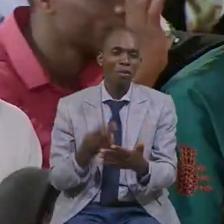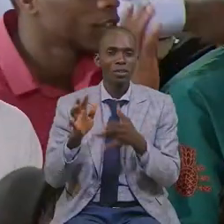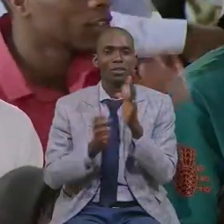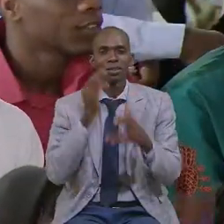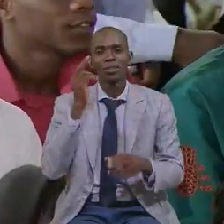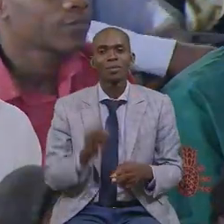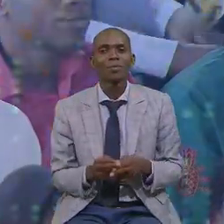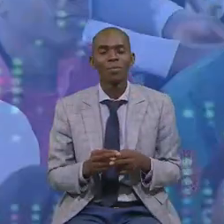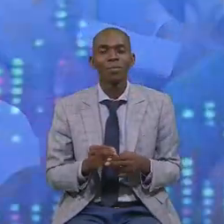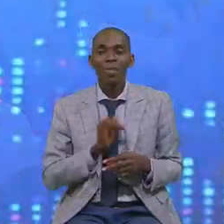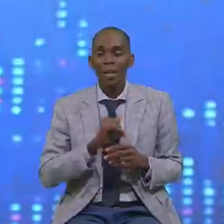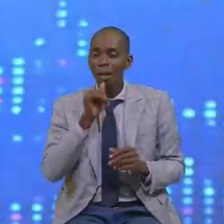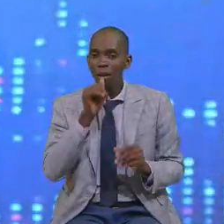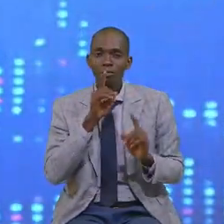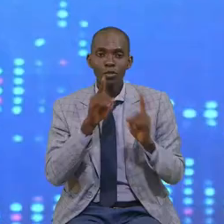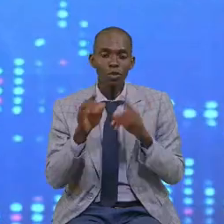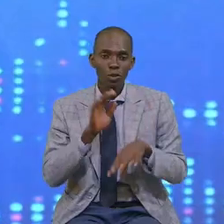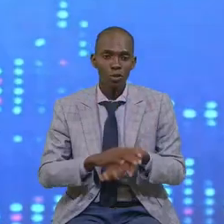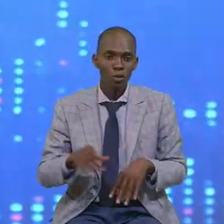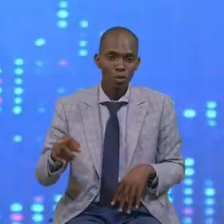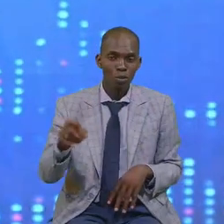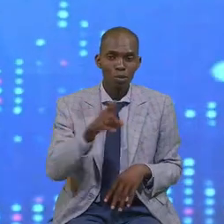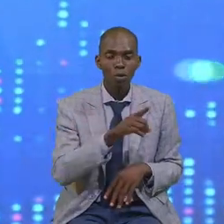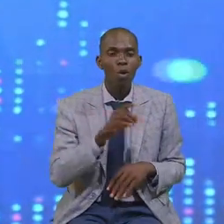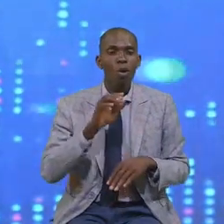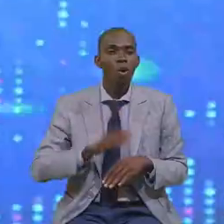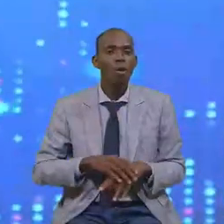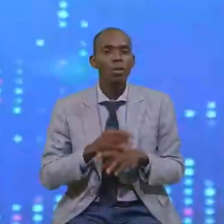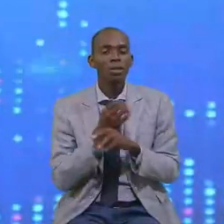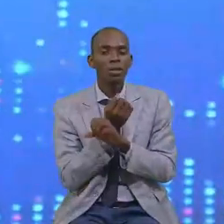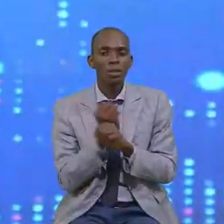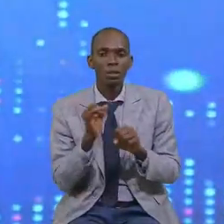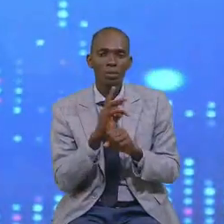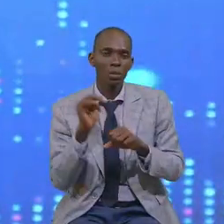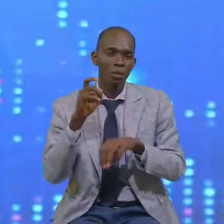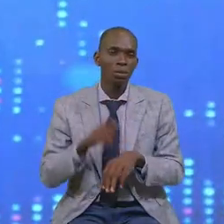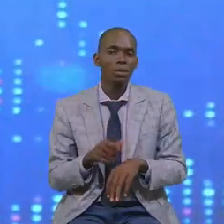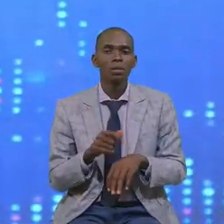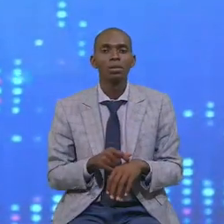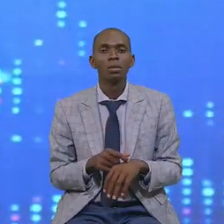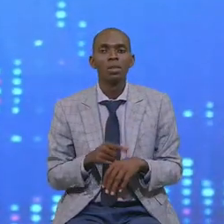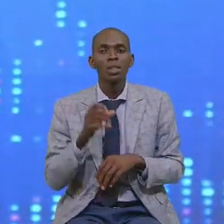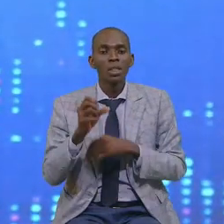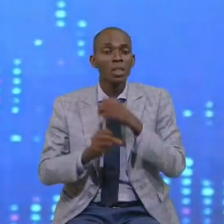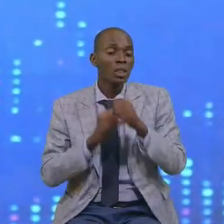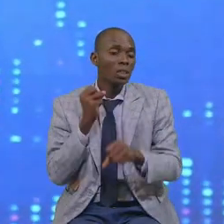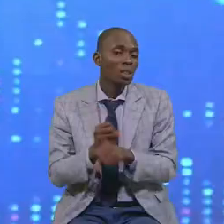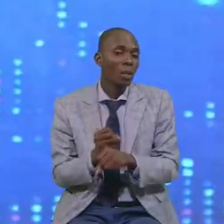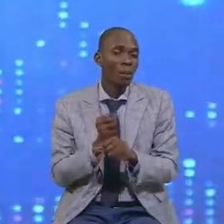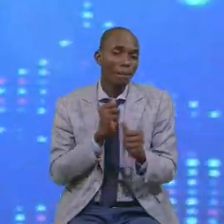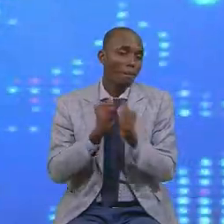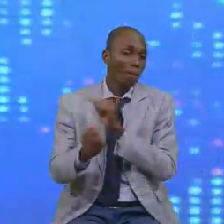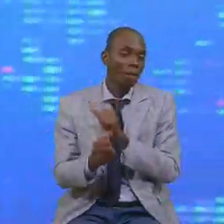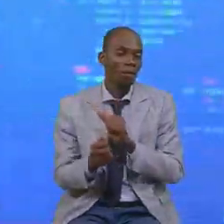I'm talking to you on redeeming the time. Years later,